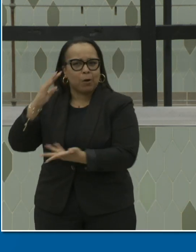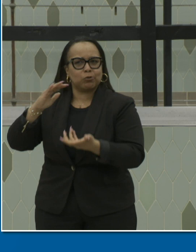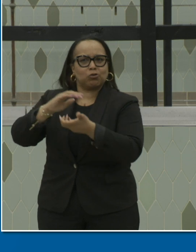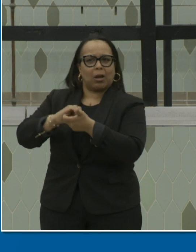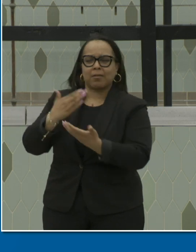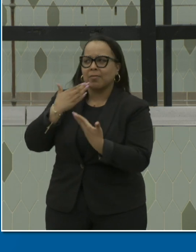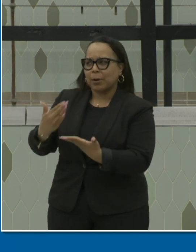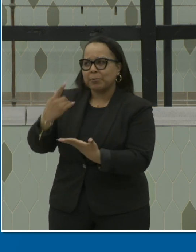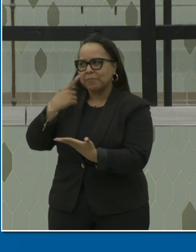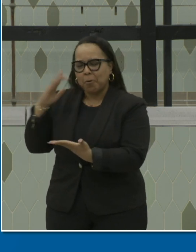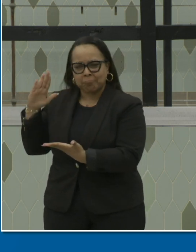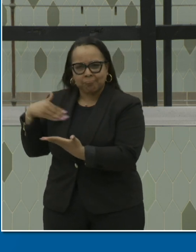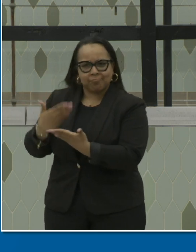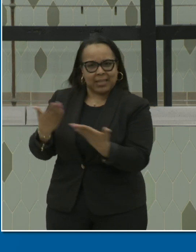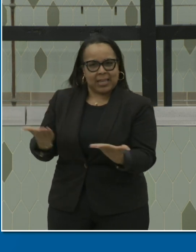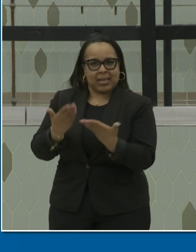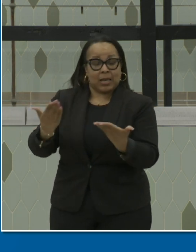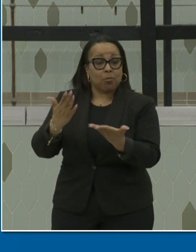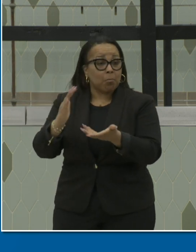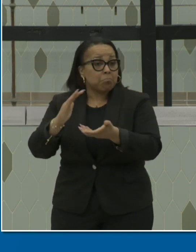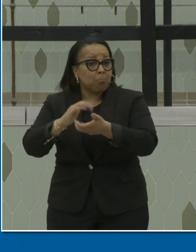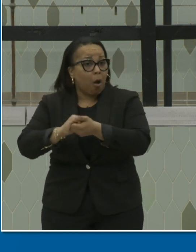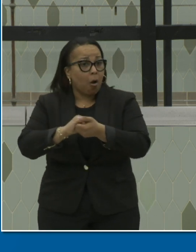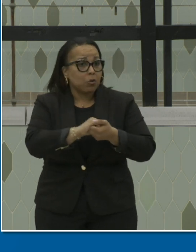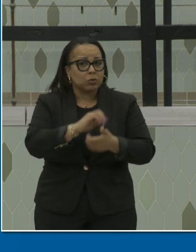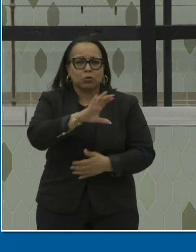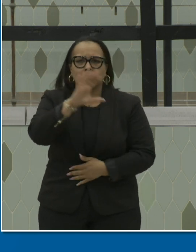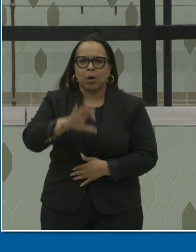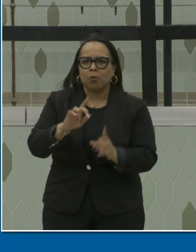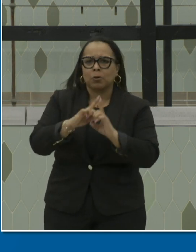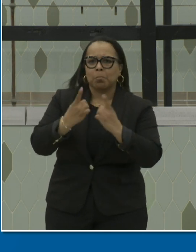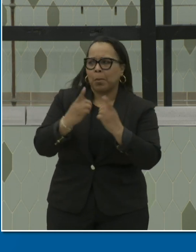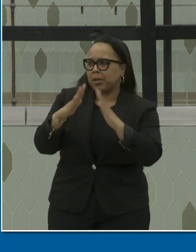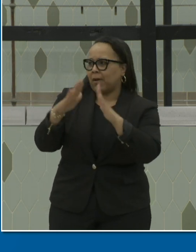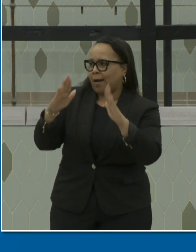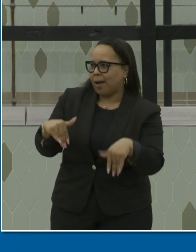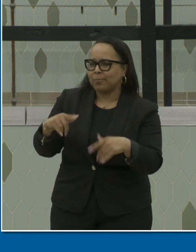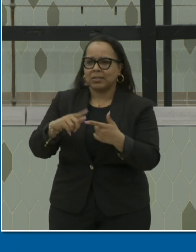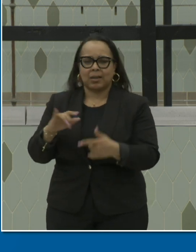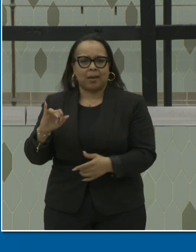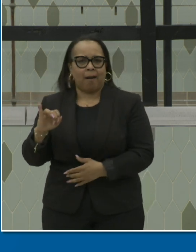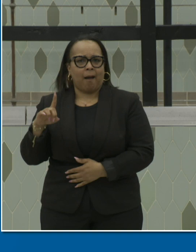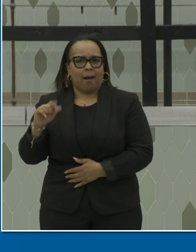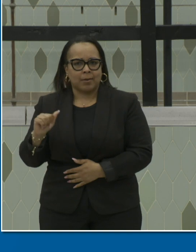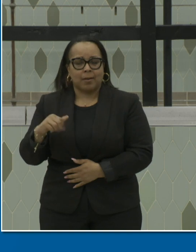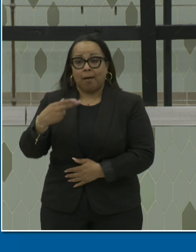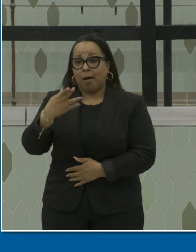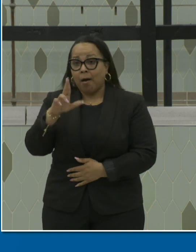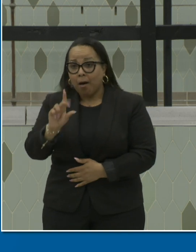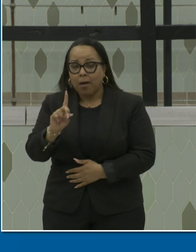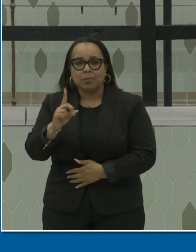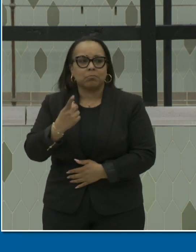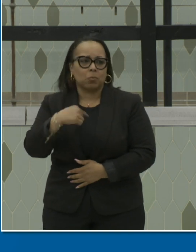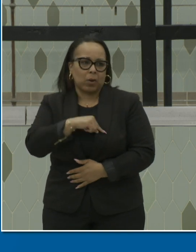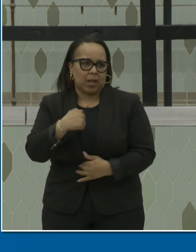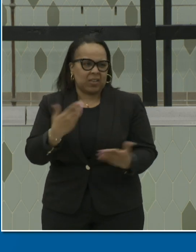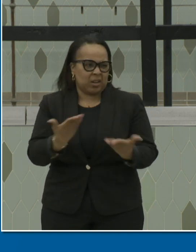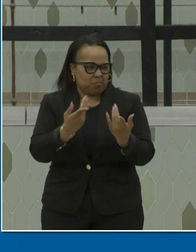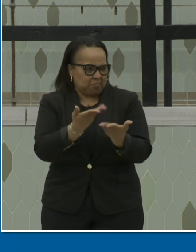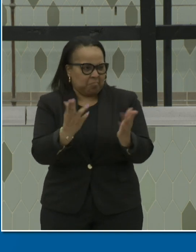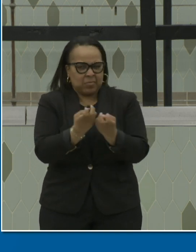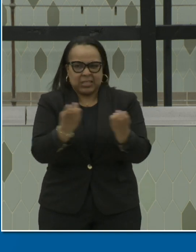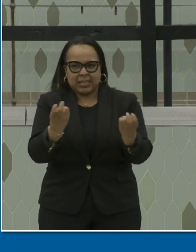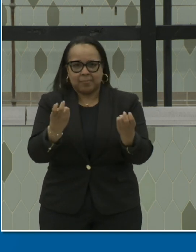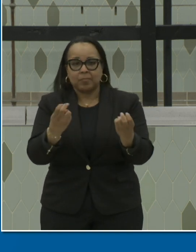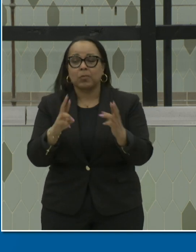for your presence here, and our partners at the Chicago Department of Housing, IDA, and HUD. We do have here in the audience